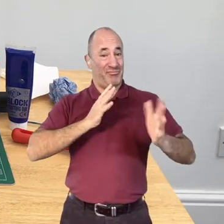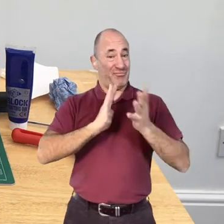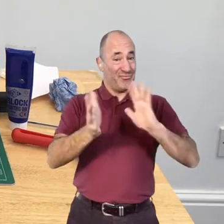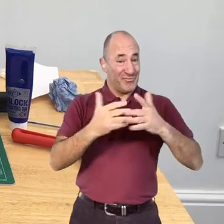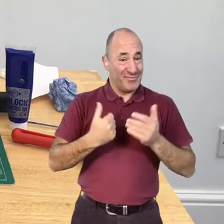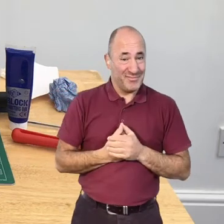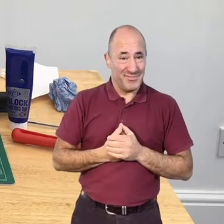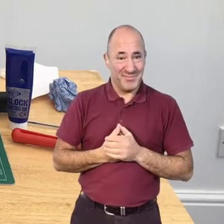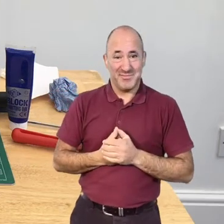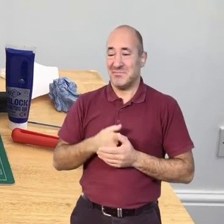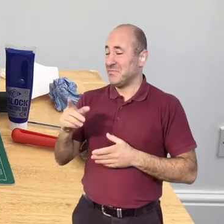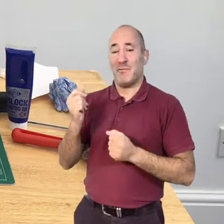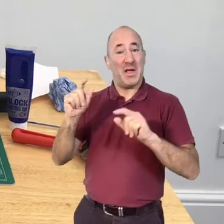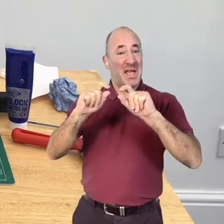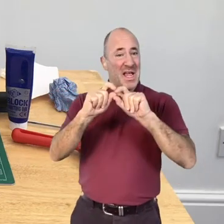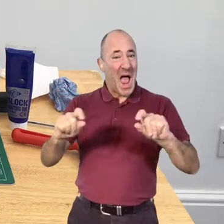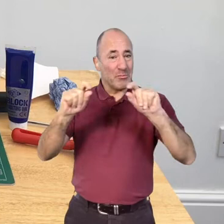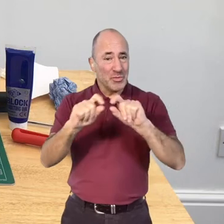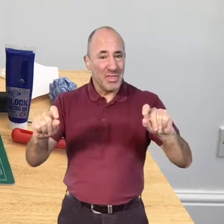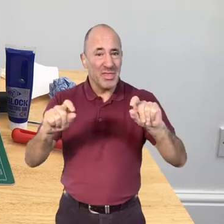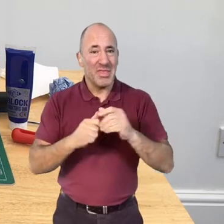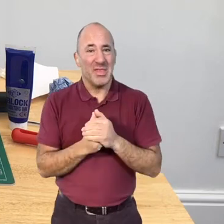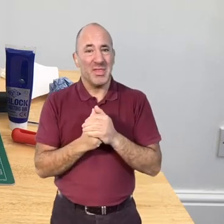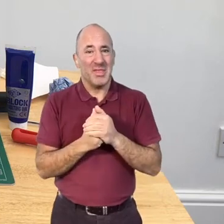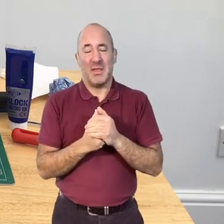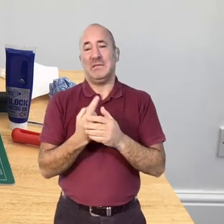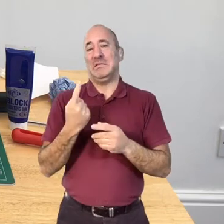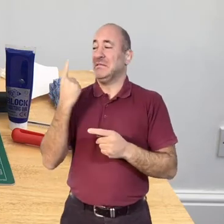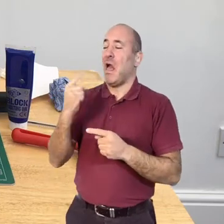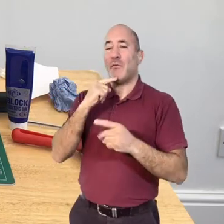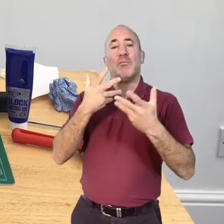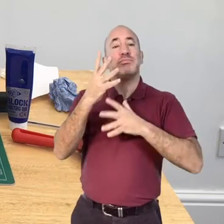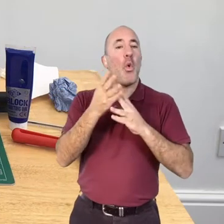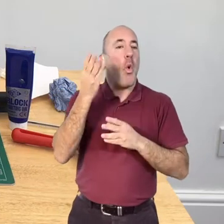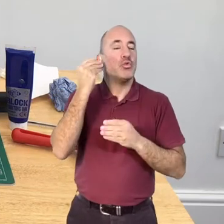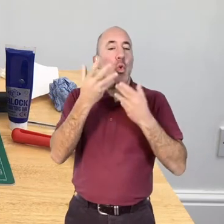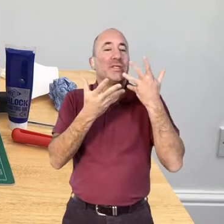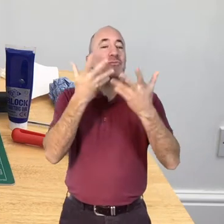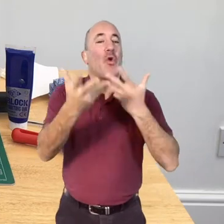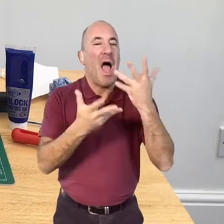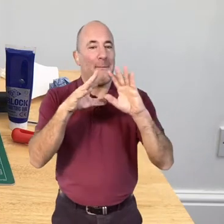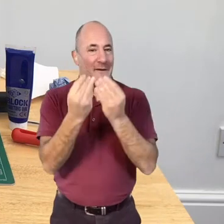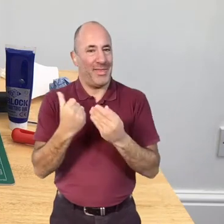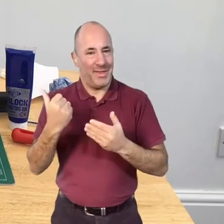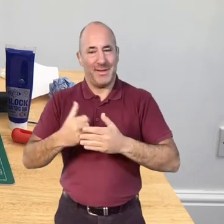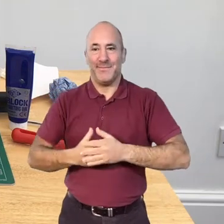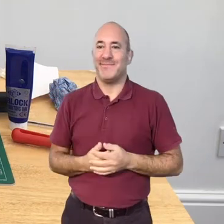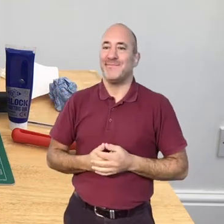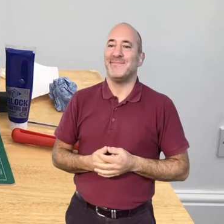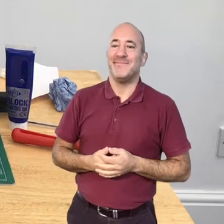a BSL interpreter and we will have captioning at the bottom of the screen and I will all be